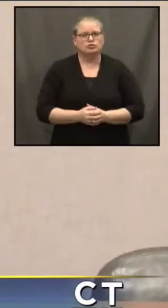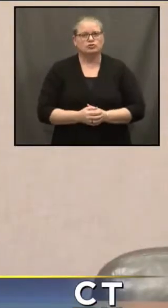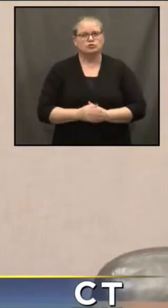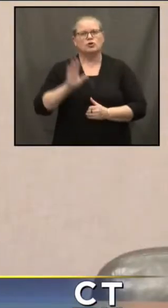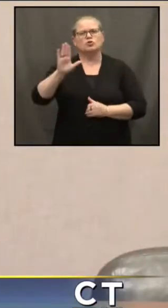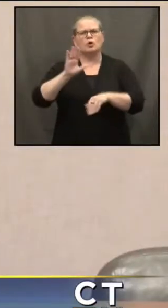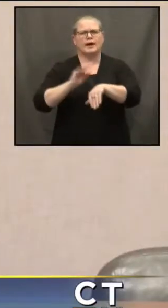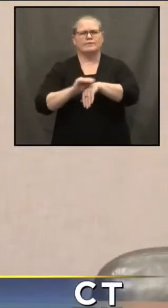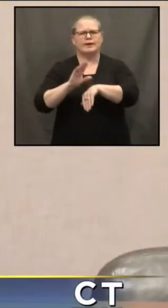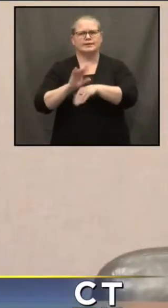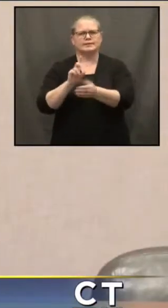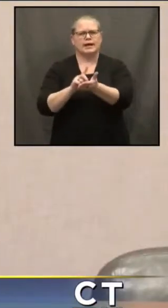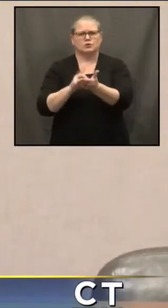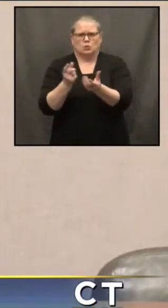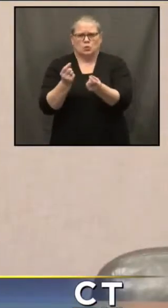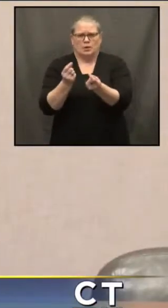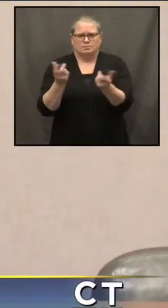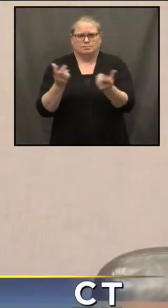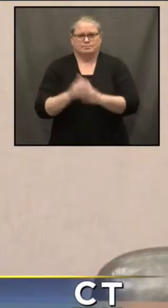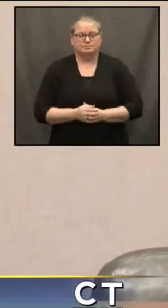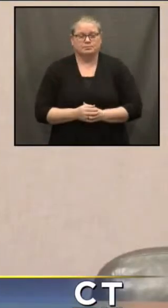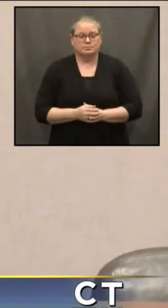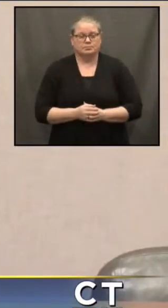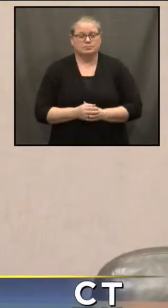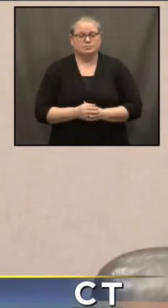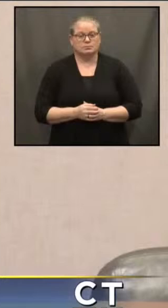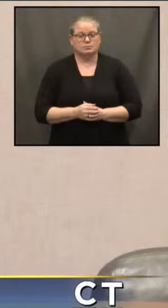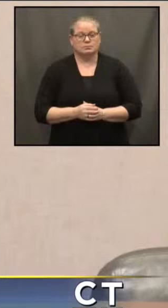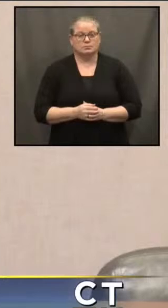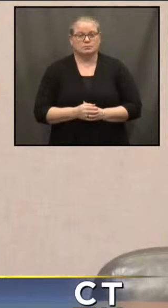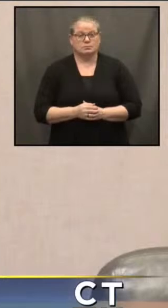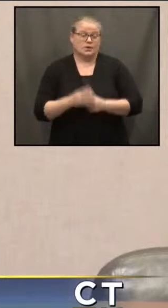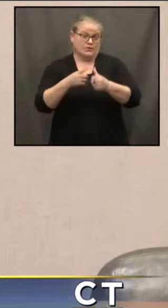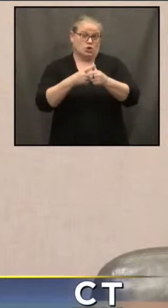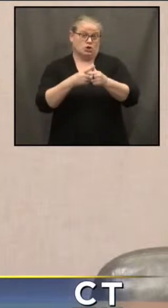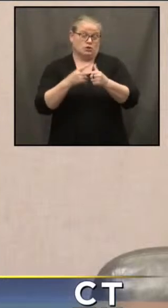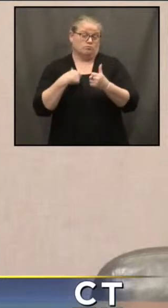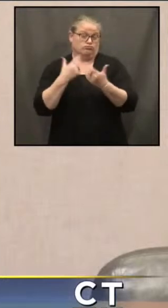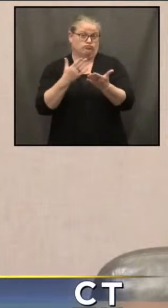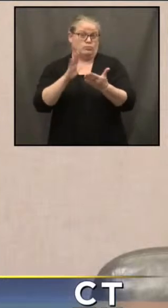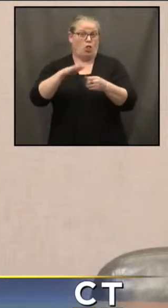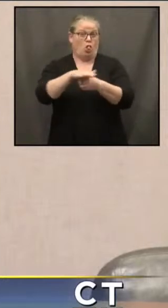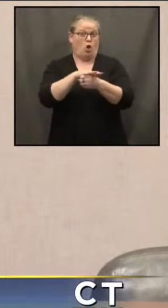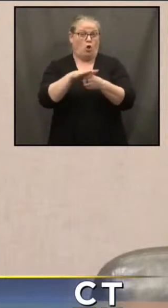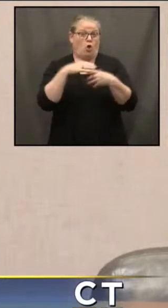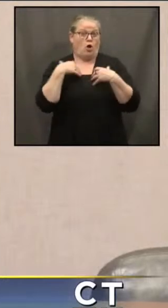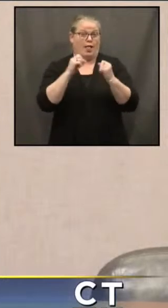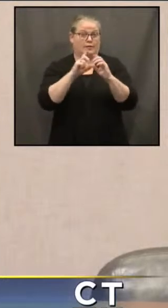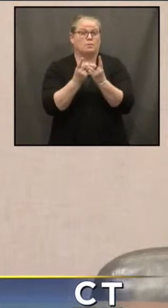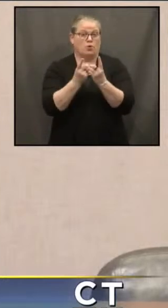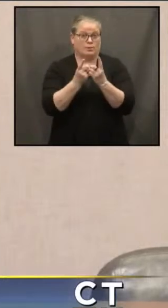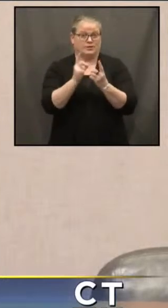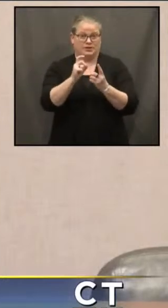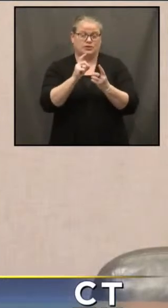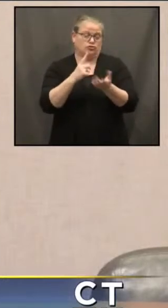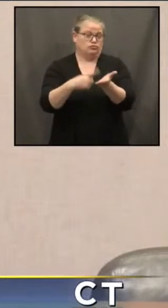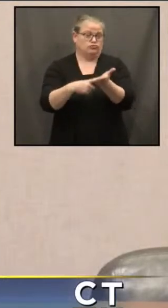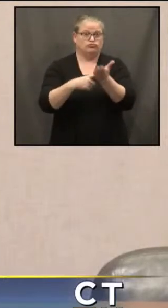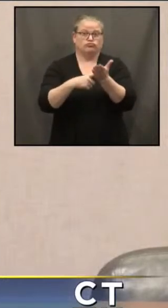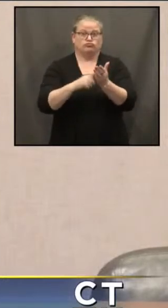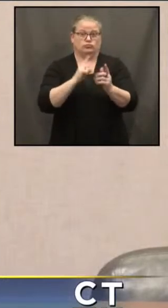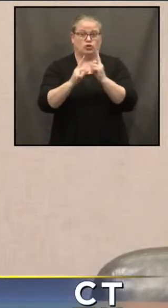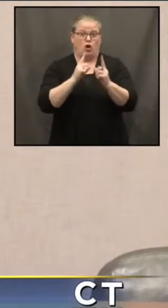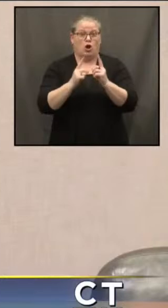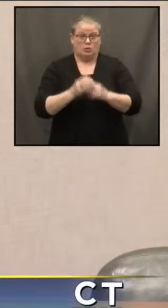First of all, I would say that they should be talking to their local health department as well, because these are the people who are on the ground, talking to them